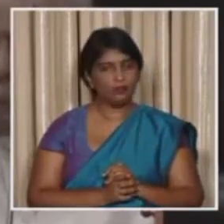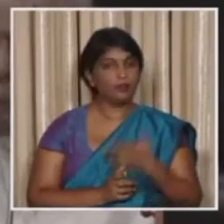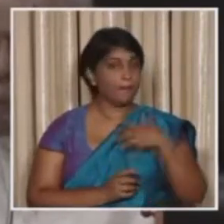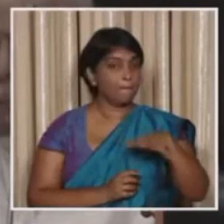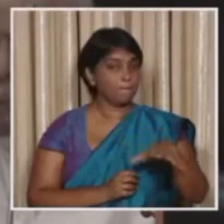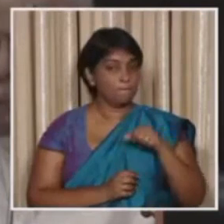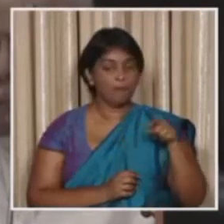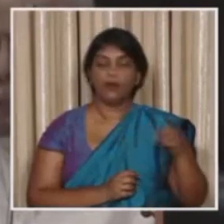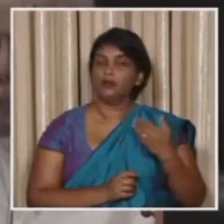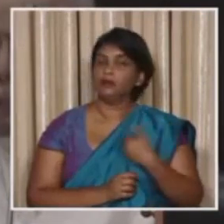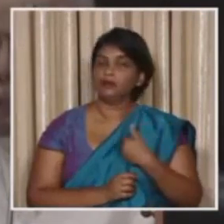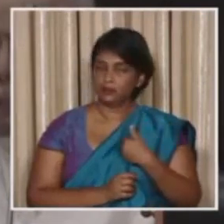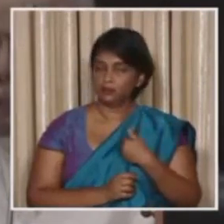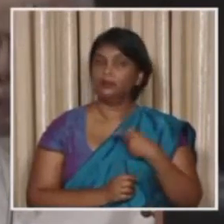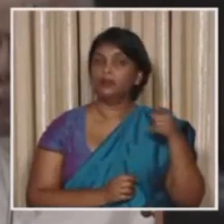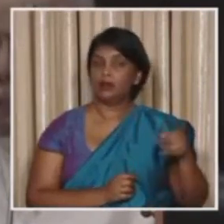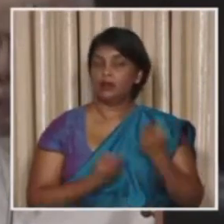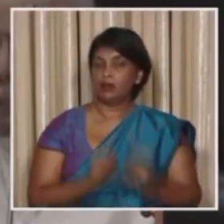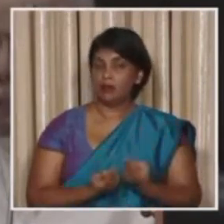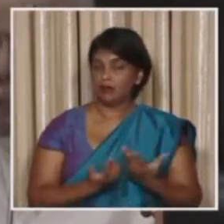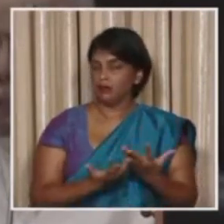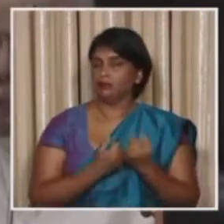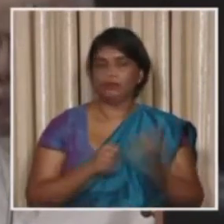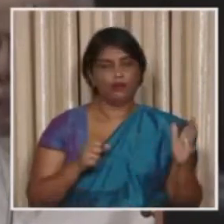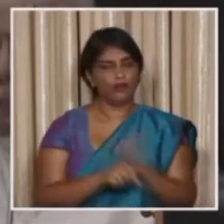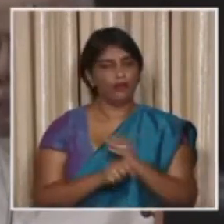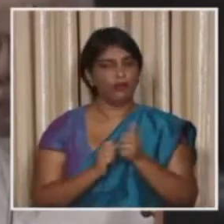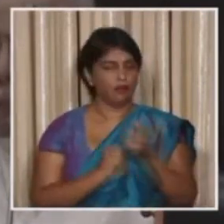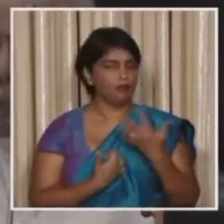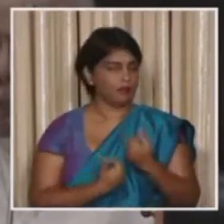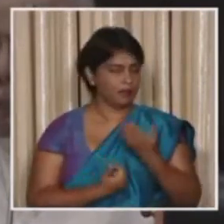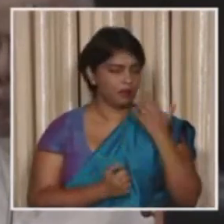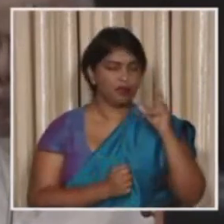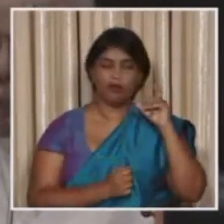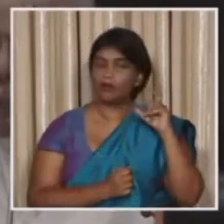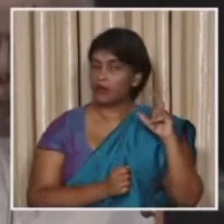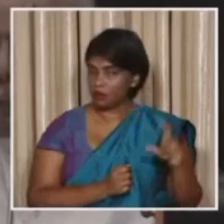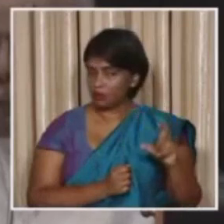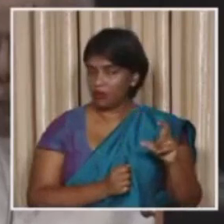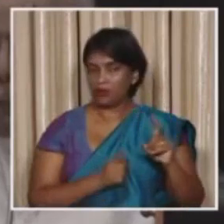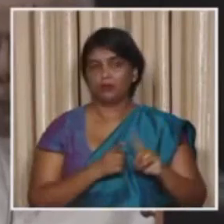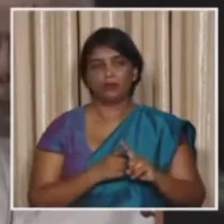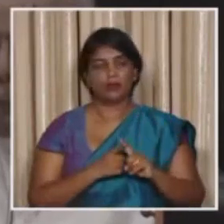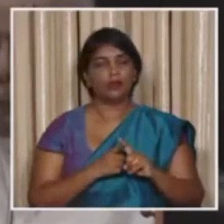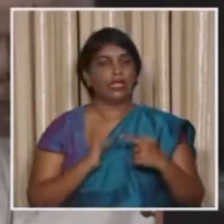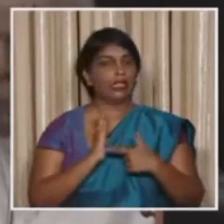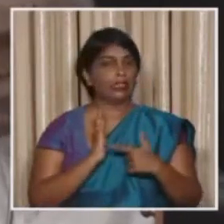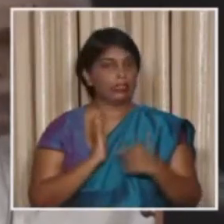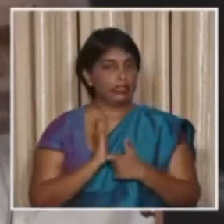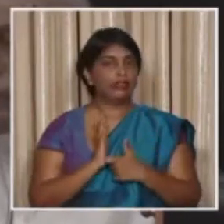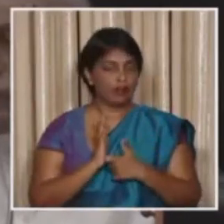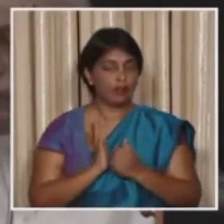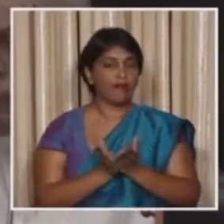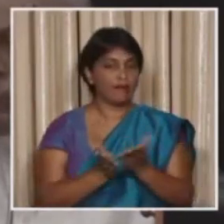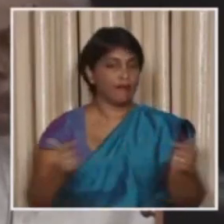investment and could transform the ports of Colombo and Trincomalee as hubs for export of green hydrogen.